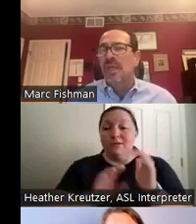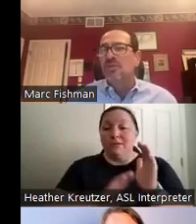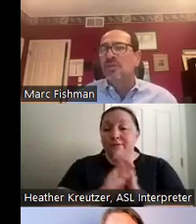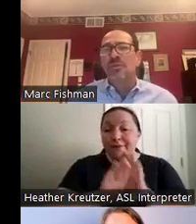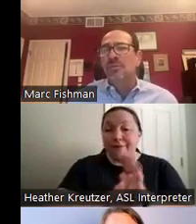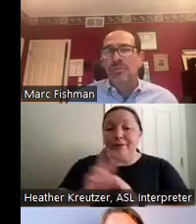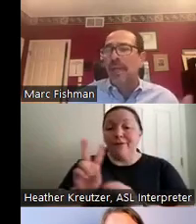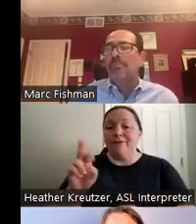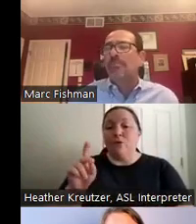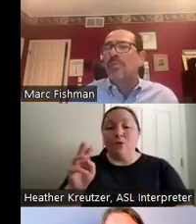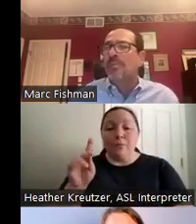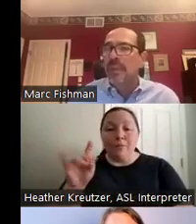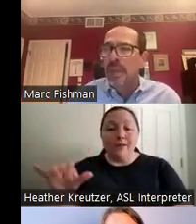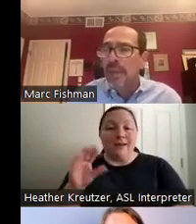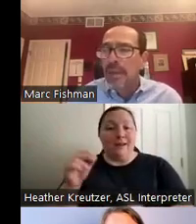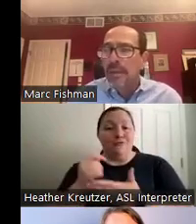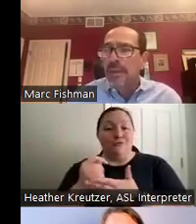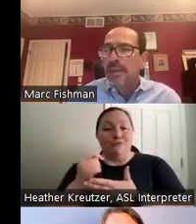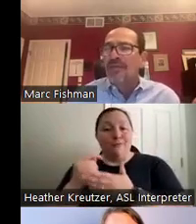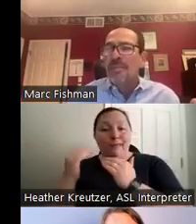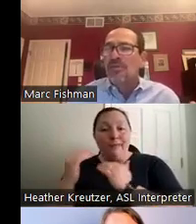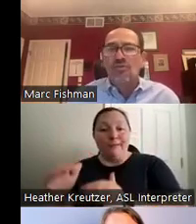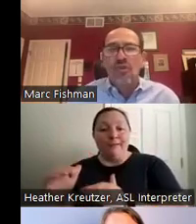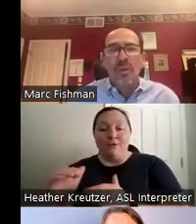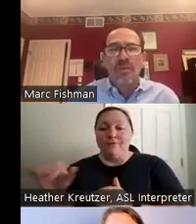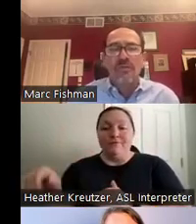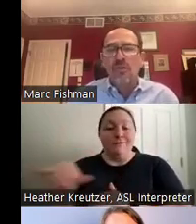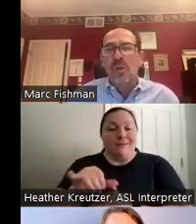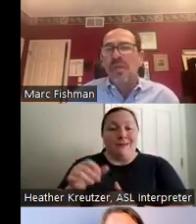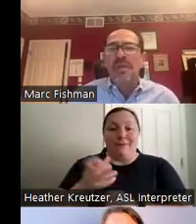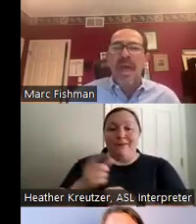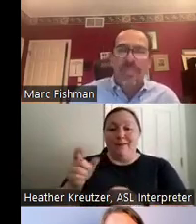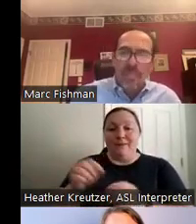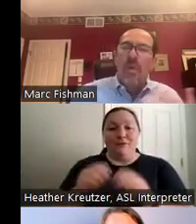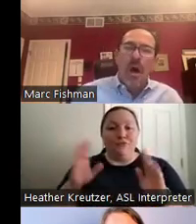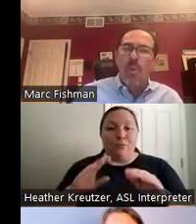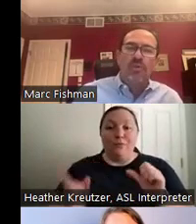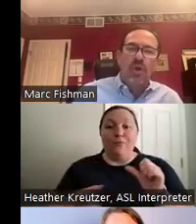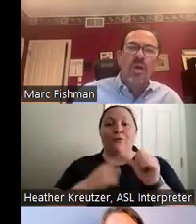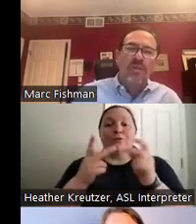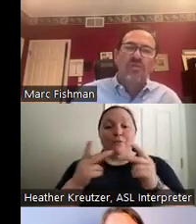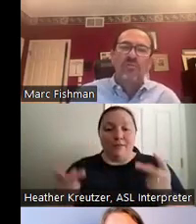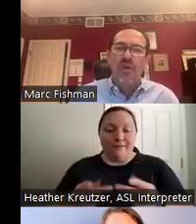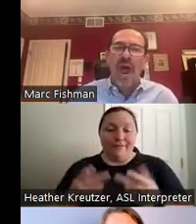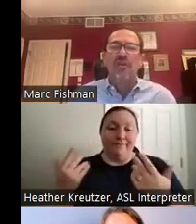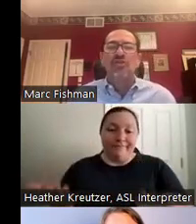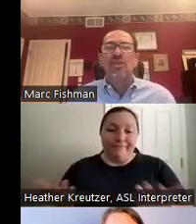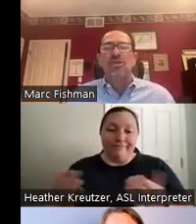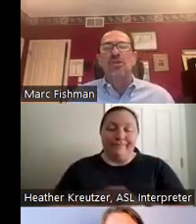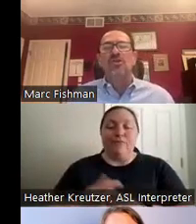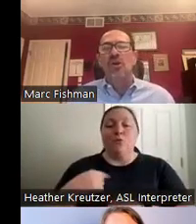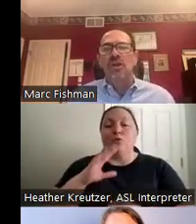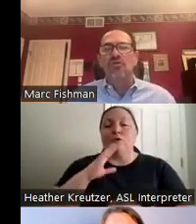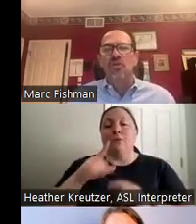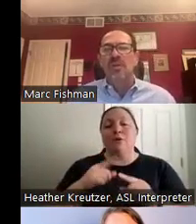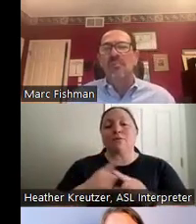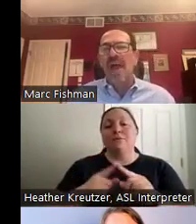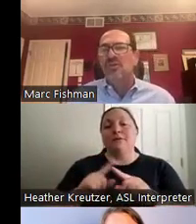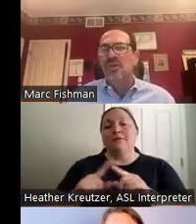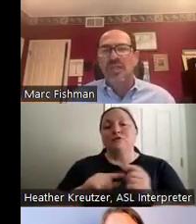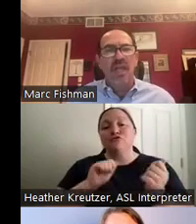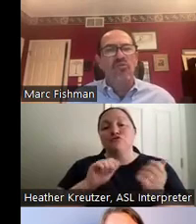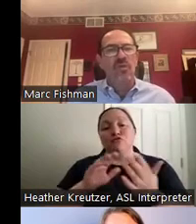system limitations that probably get them into trouble in the first place. And then we'll talk about some strategies that target